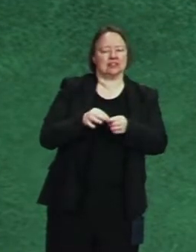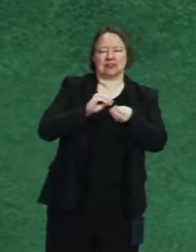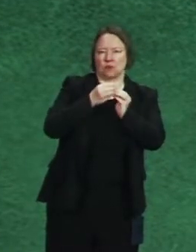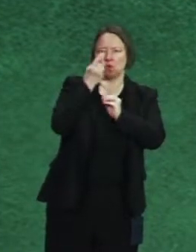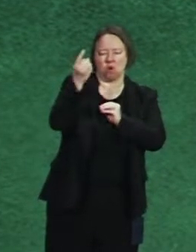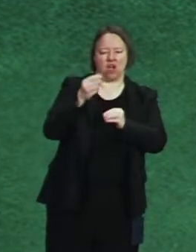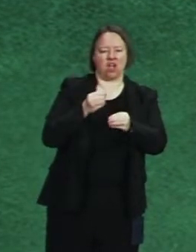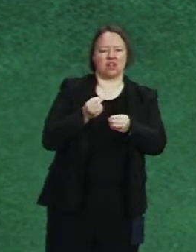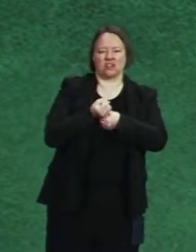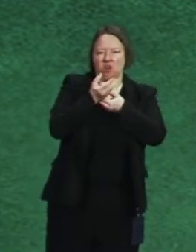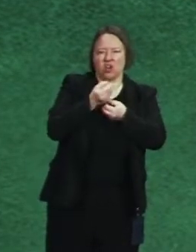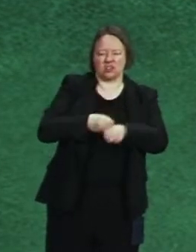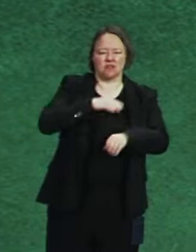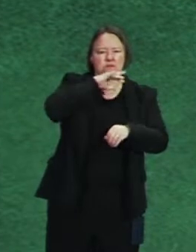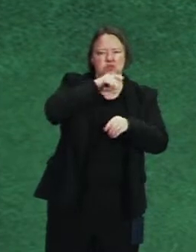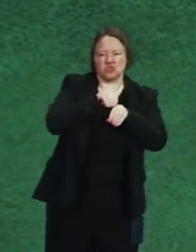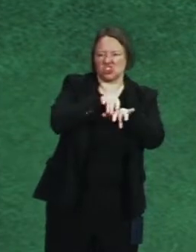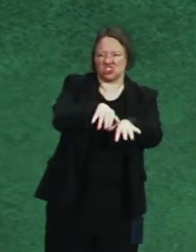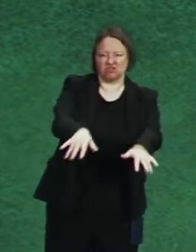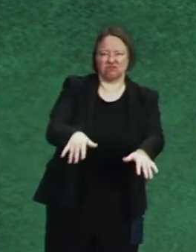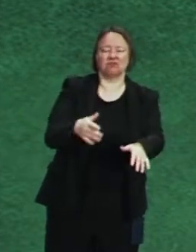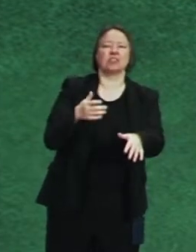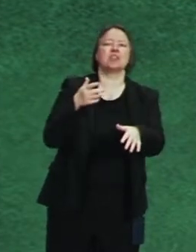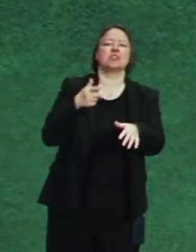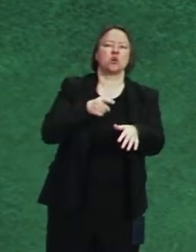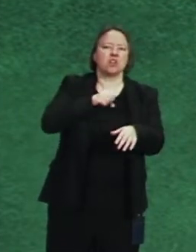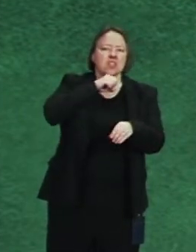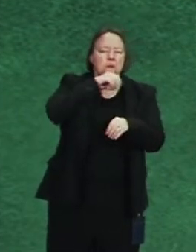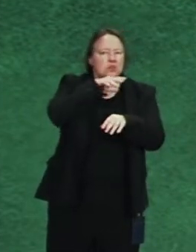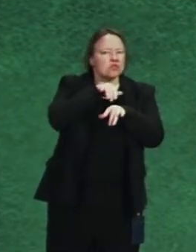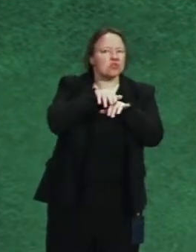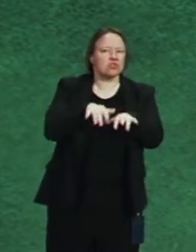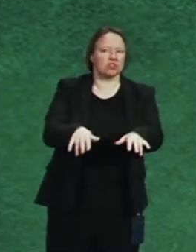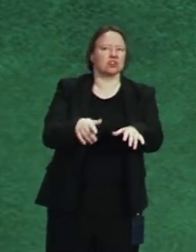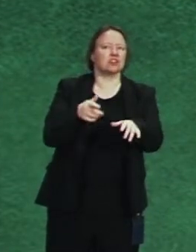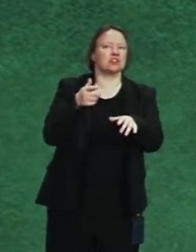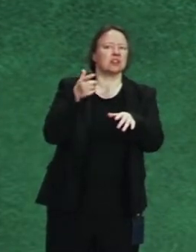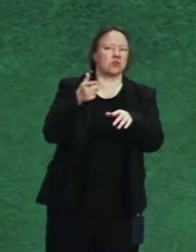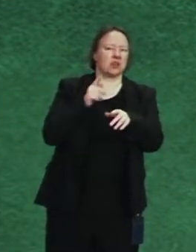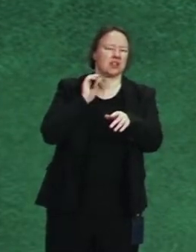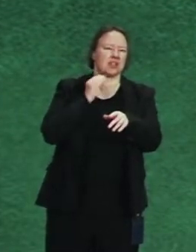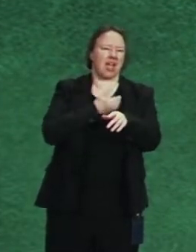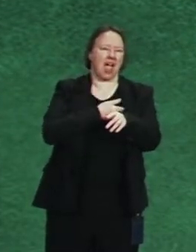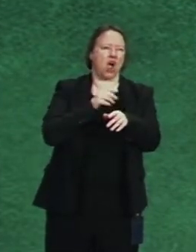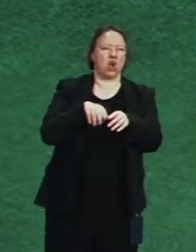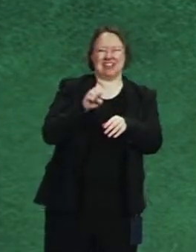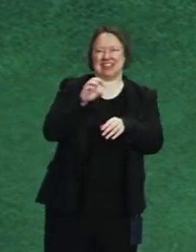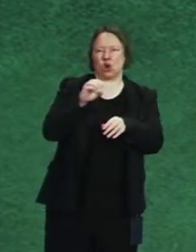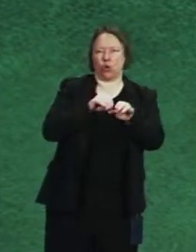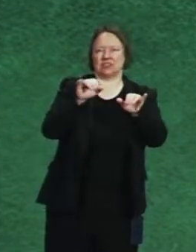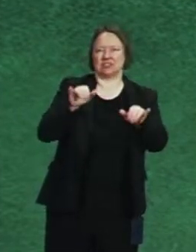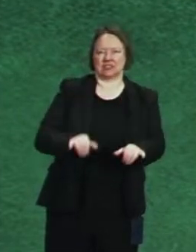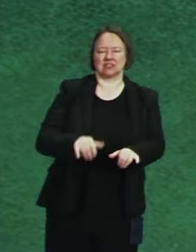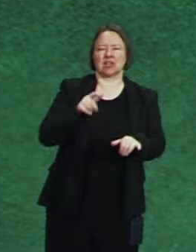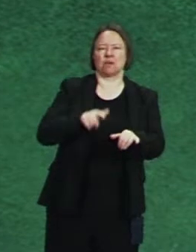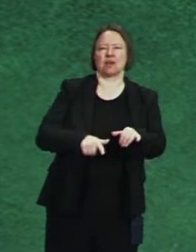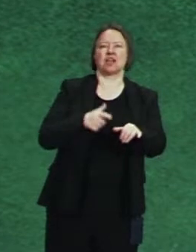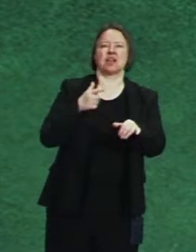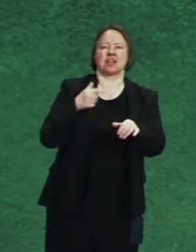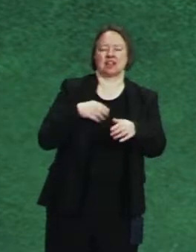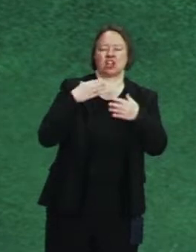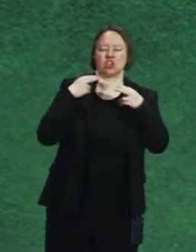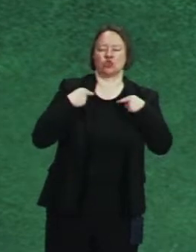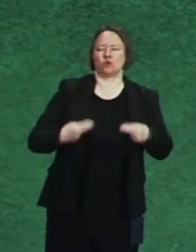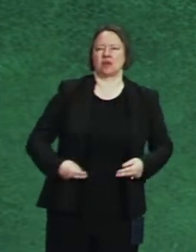bodies. The resultant water pollution poses demonstrated risks to aquatic ecosystems, human health, and productive